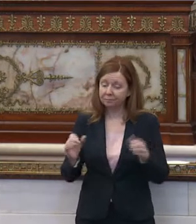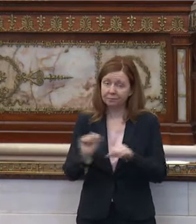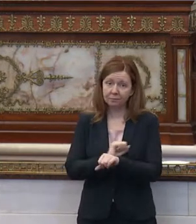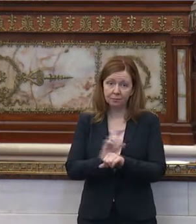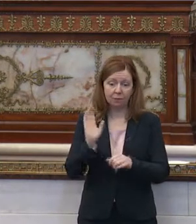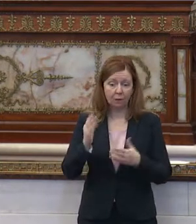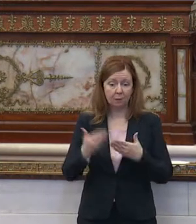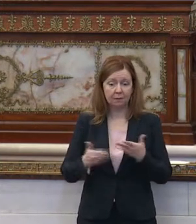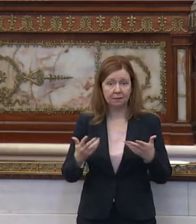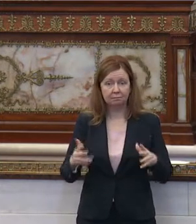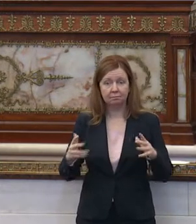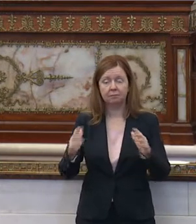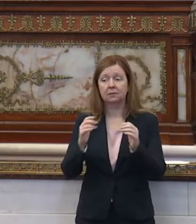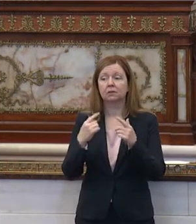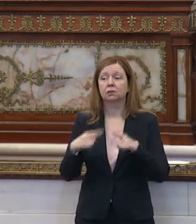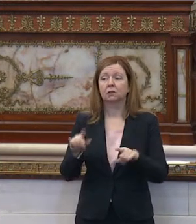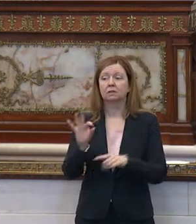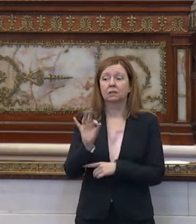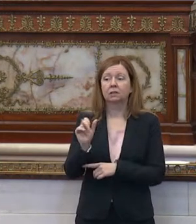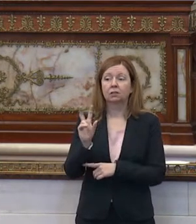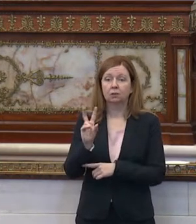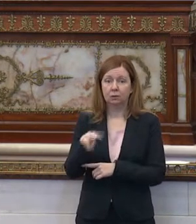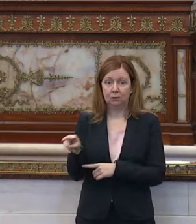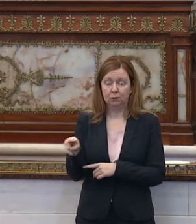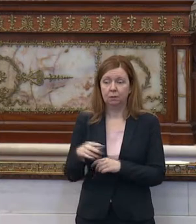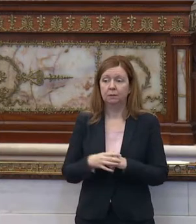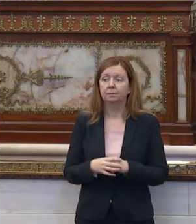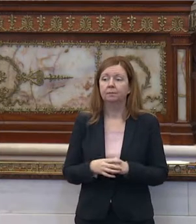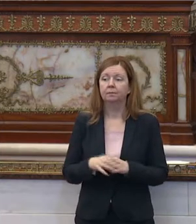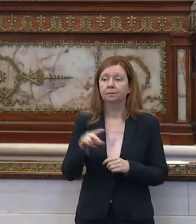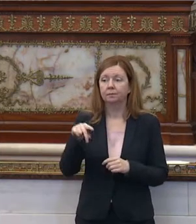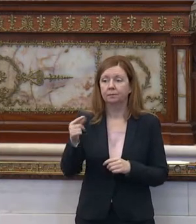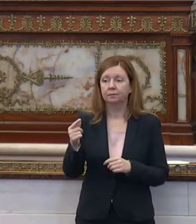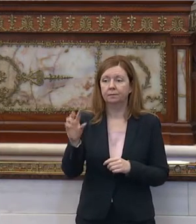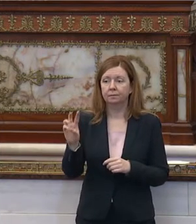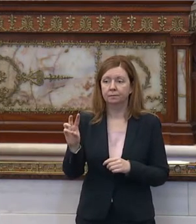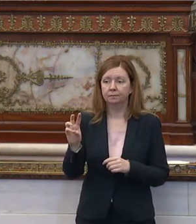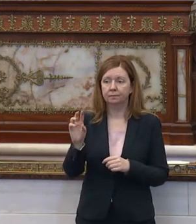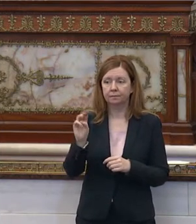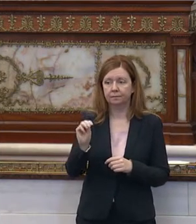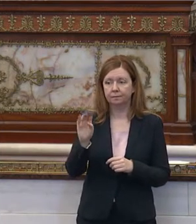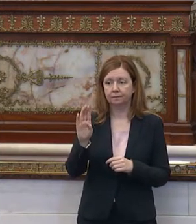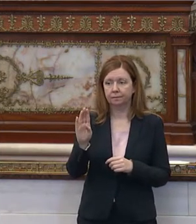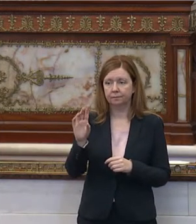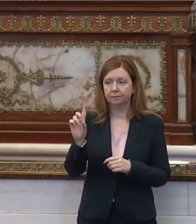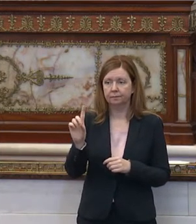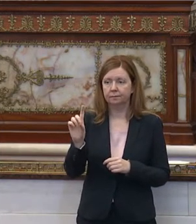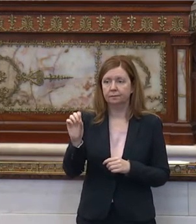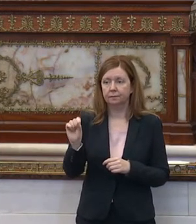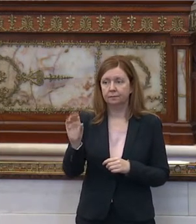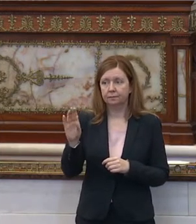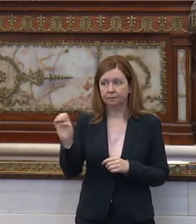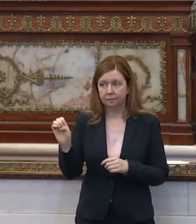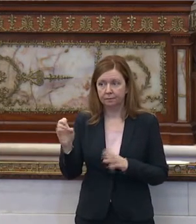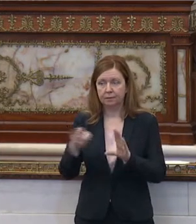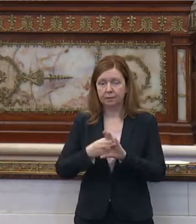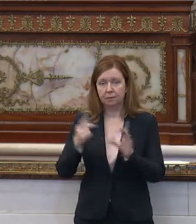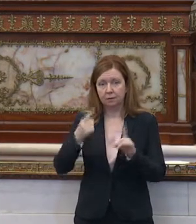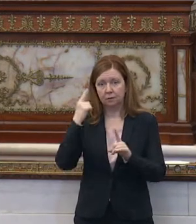be completed during fiscal year 2022. PGW's MW DSBE participation goal for